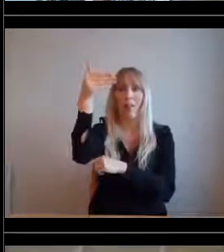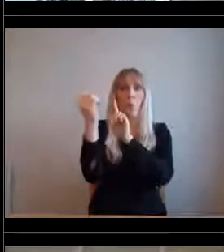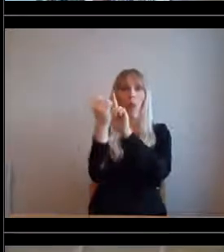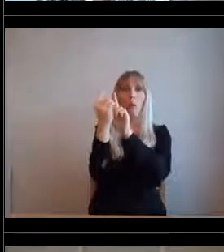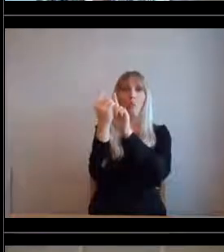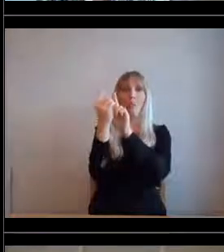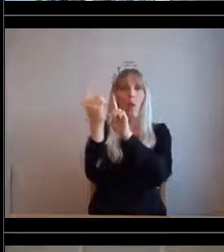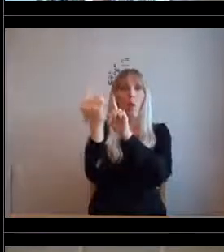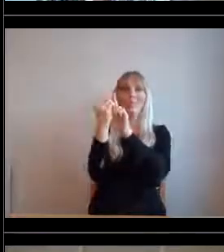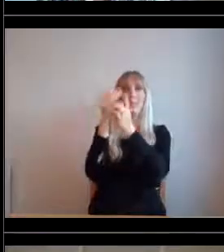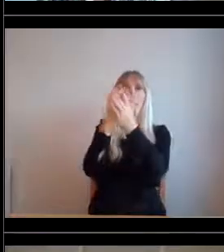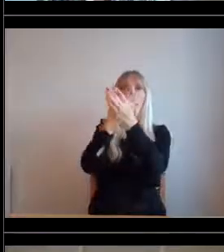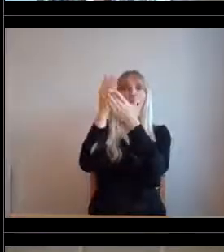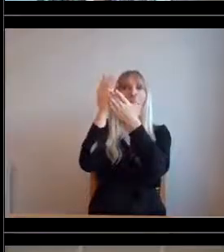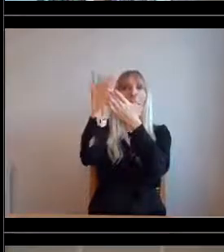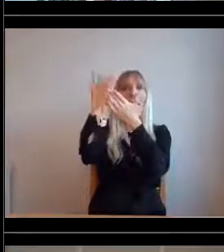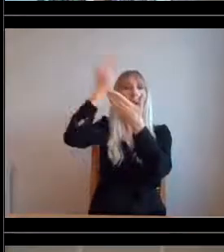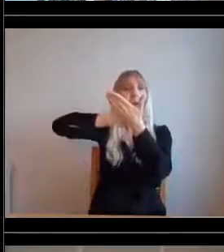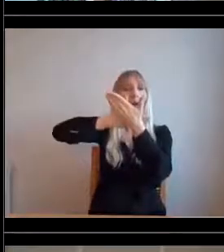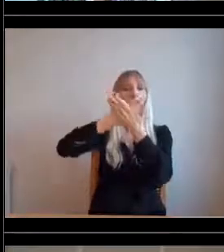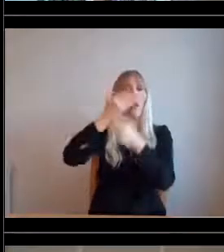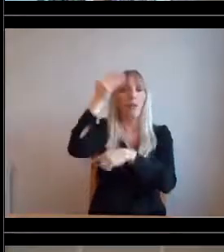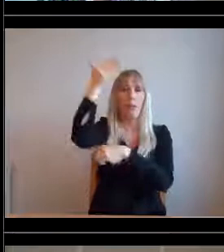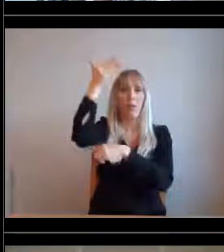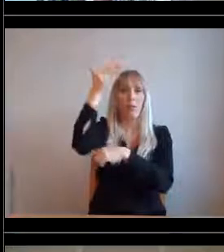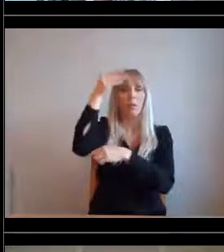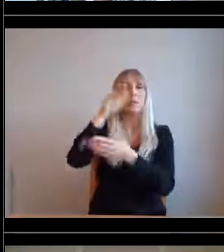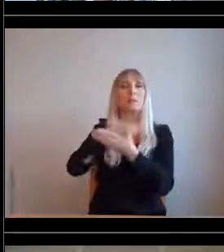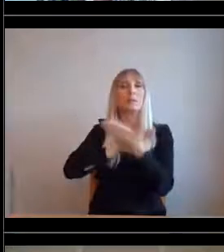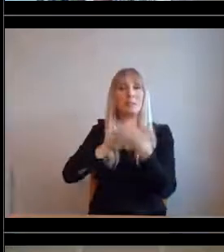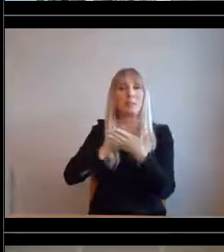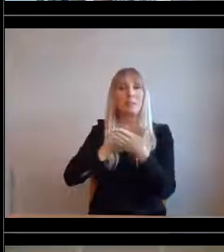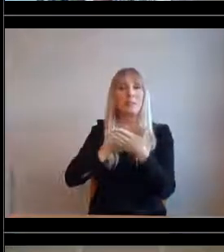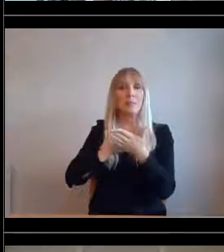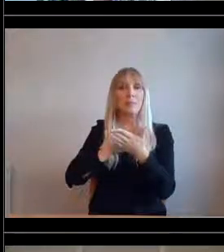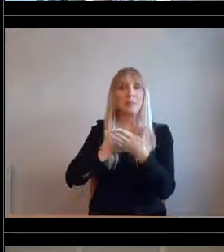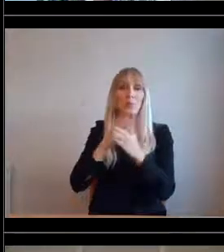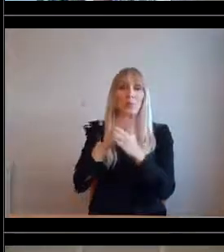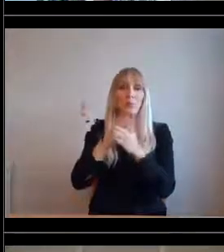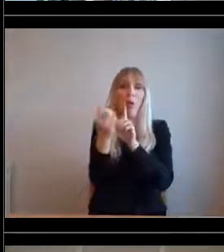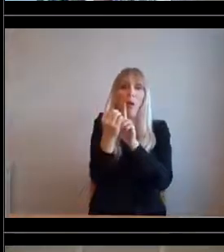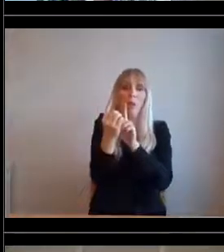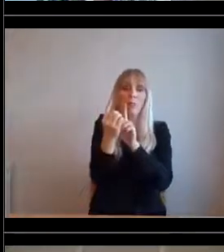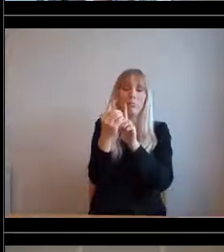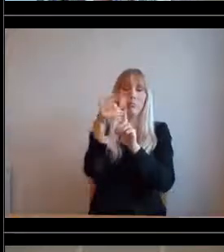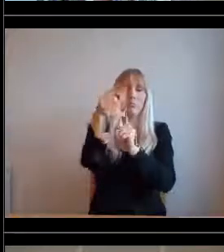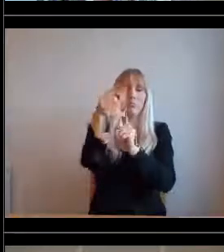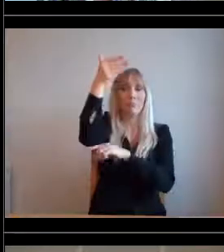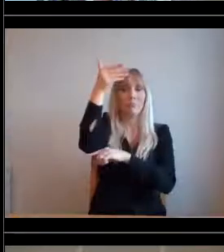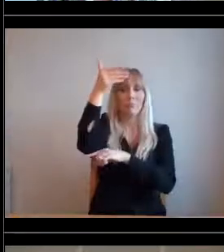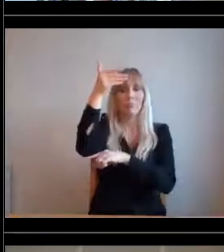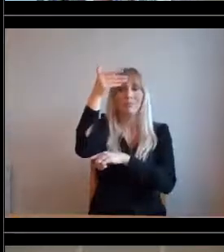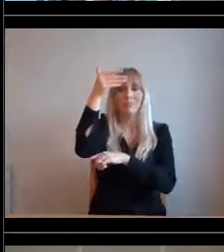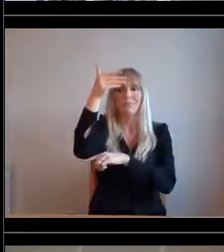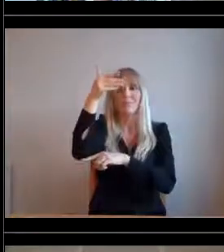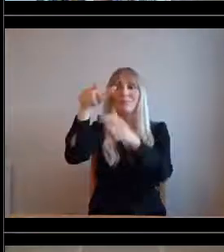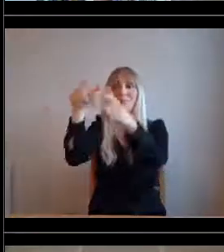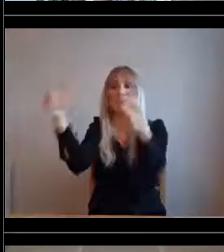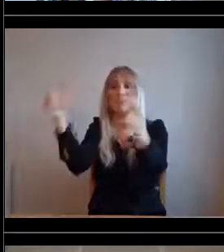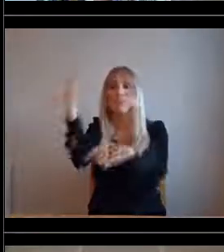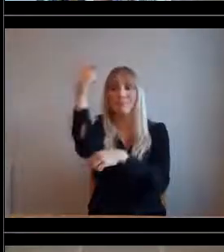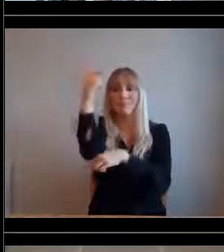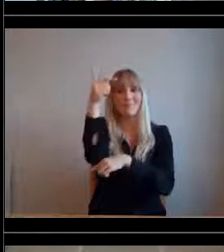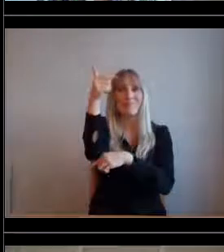that the gantry has to be. And unfortunately, it was very close to the position of Thong Lane Green